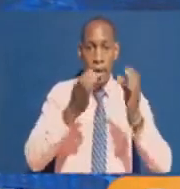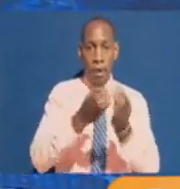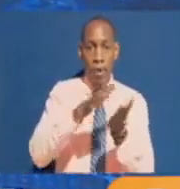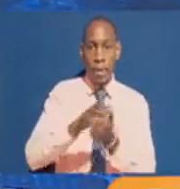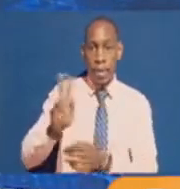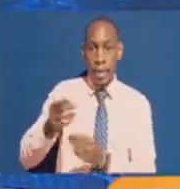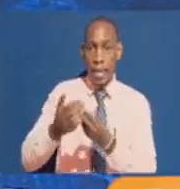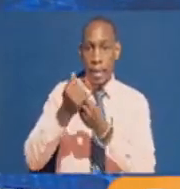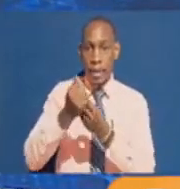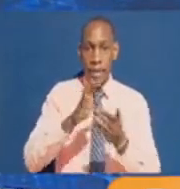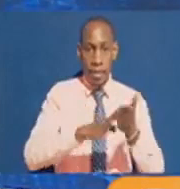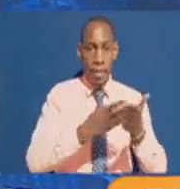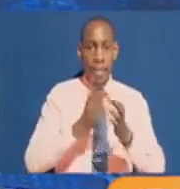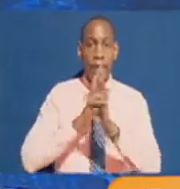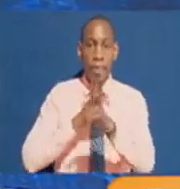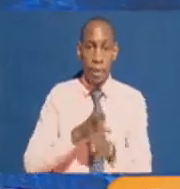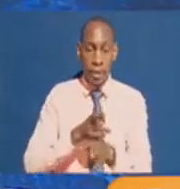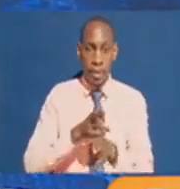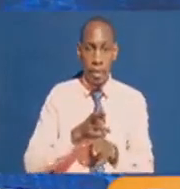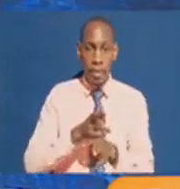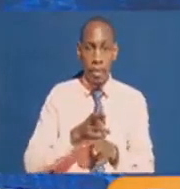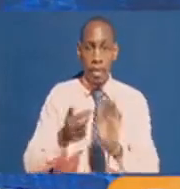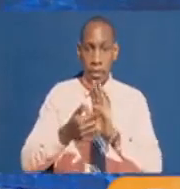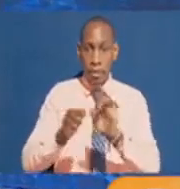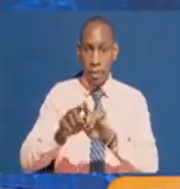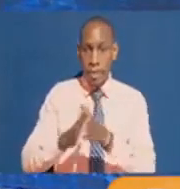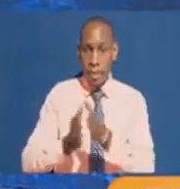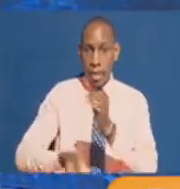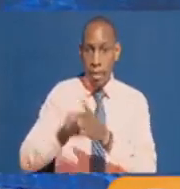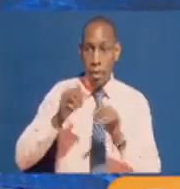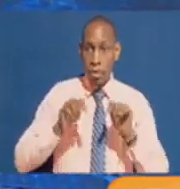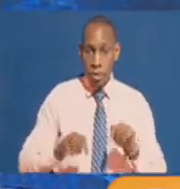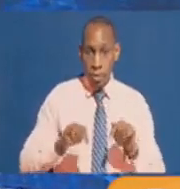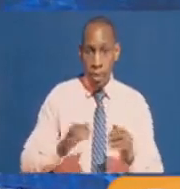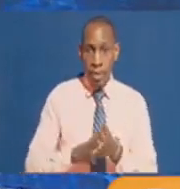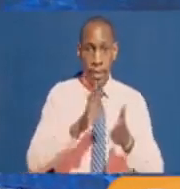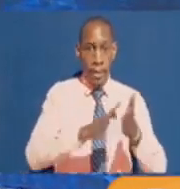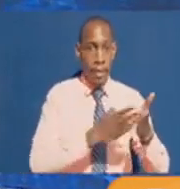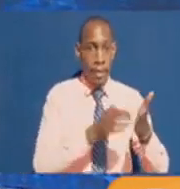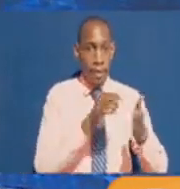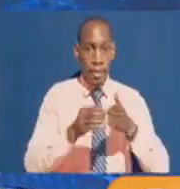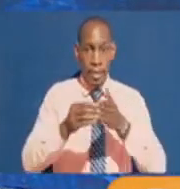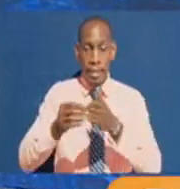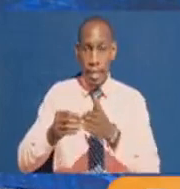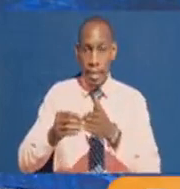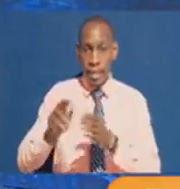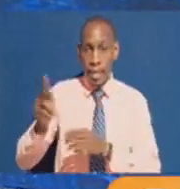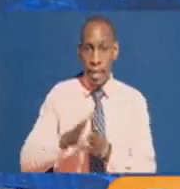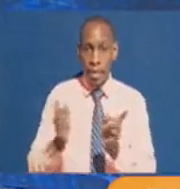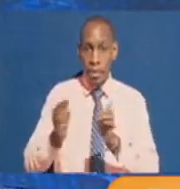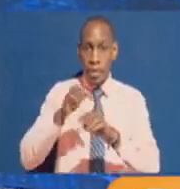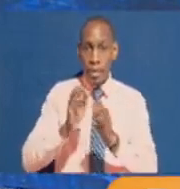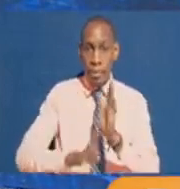Kenya Partnership Framework report is what cites this, and it was launched earlier today. The framework will guide the country's